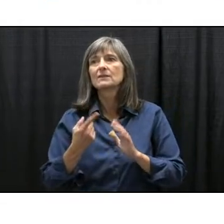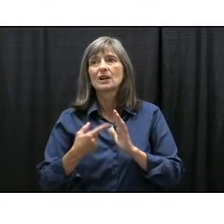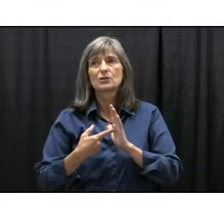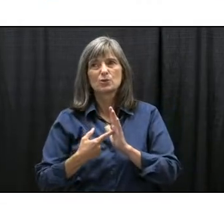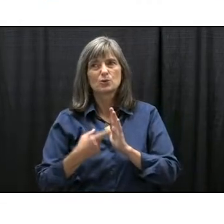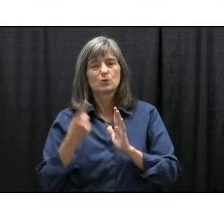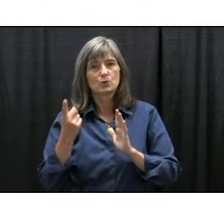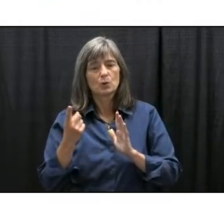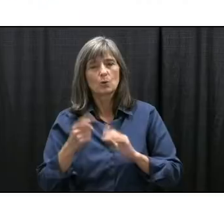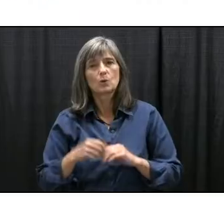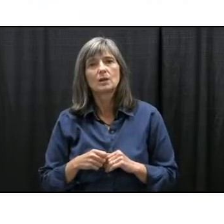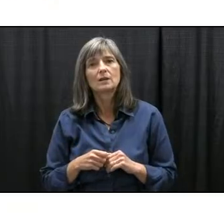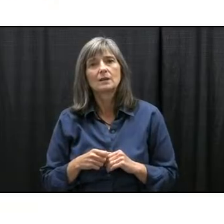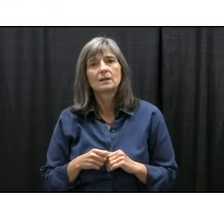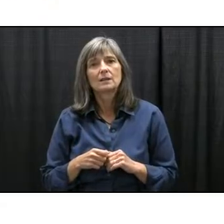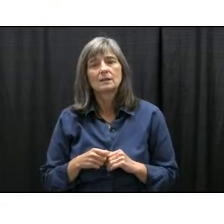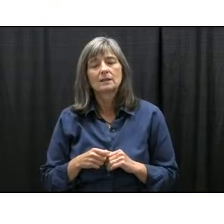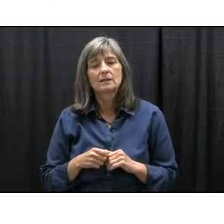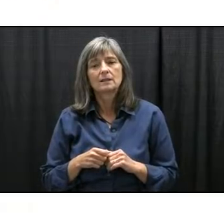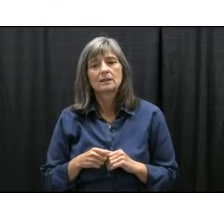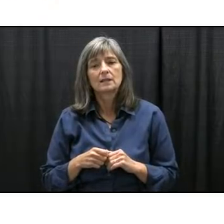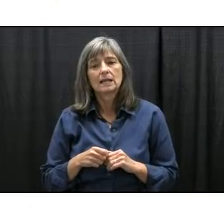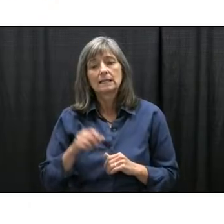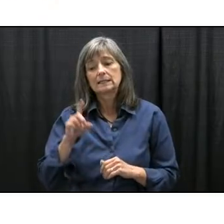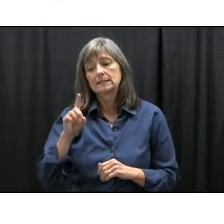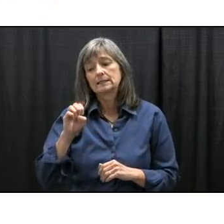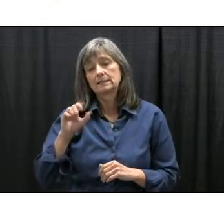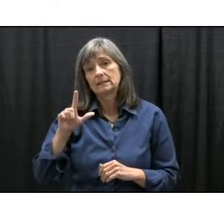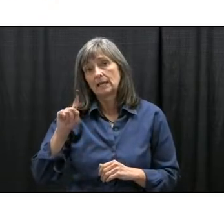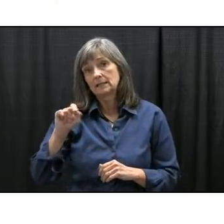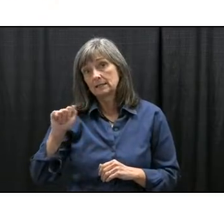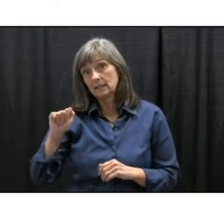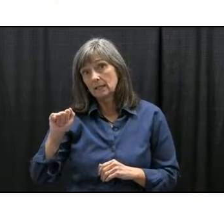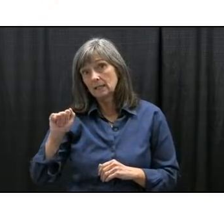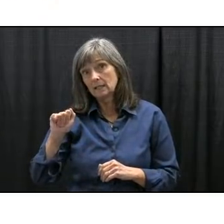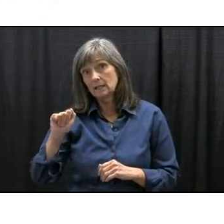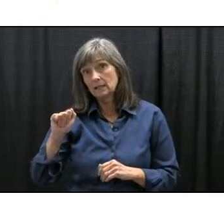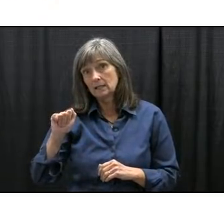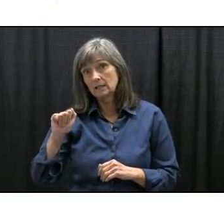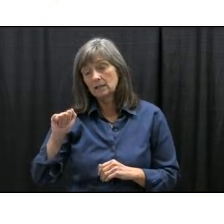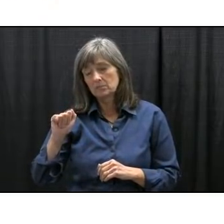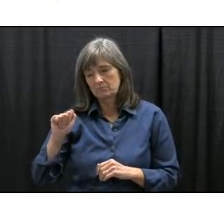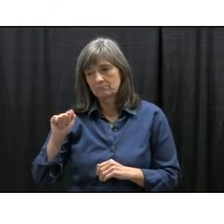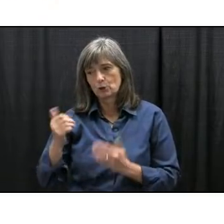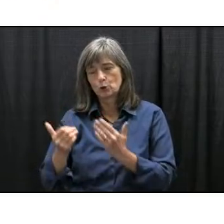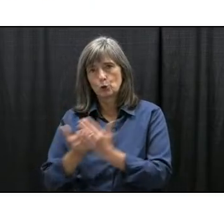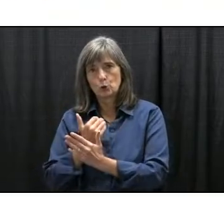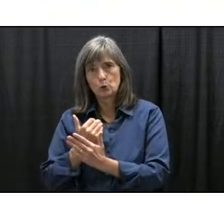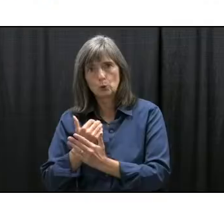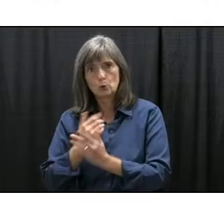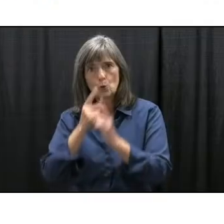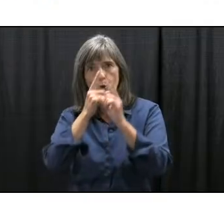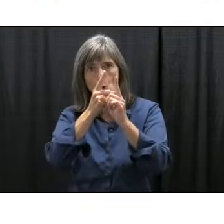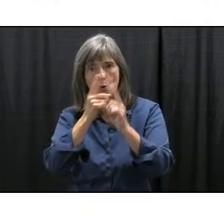but it makes the point that the Delta variant has changed our goalposts in terms of what we actually consider to be